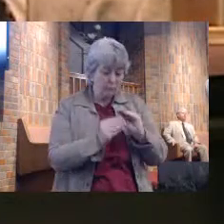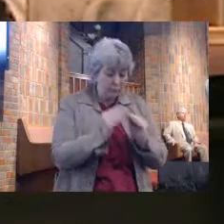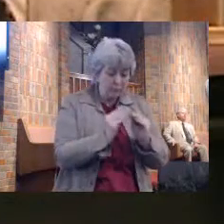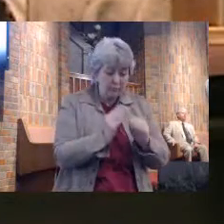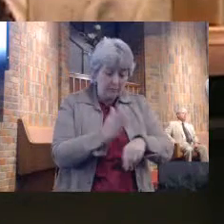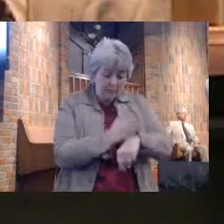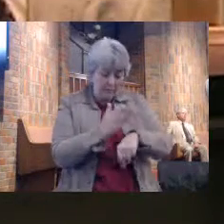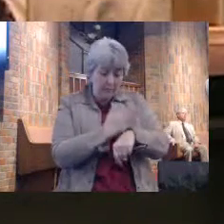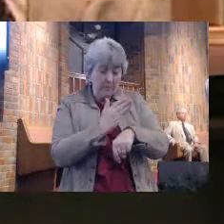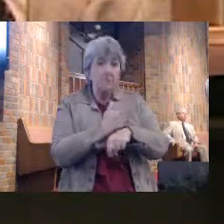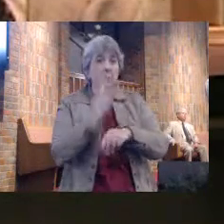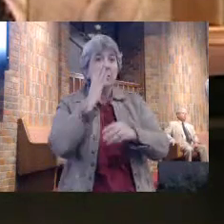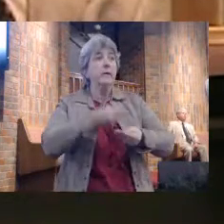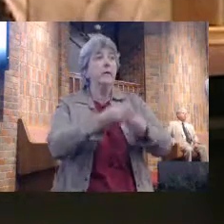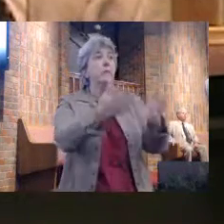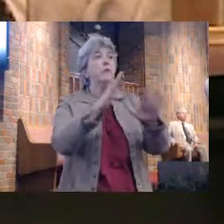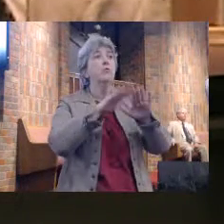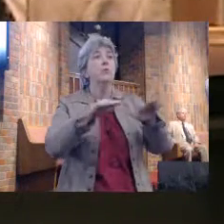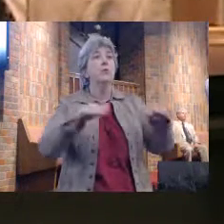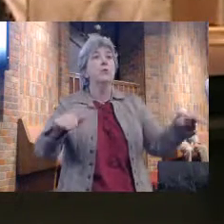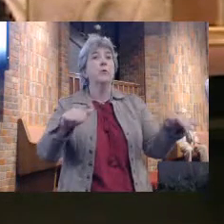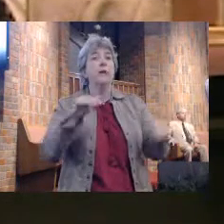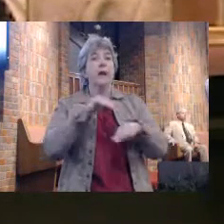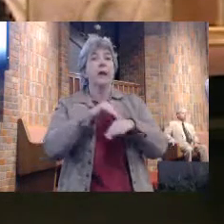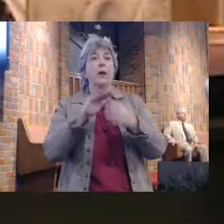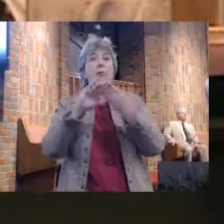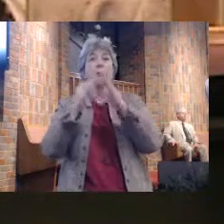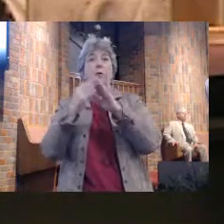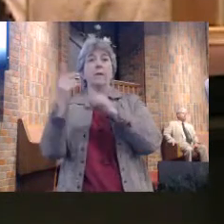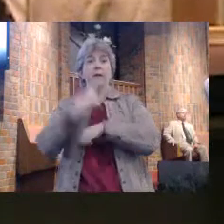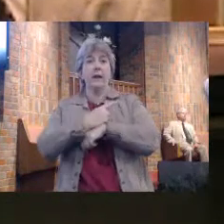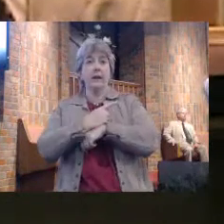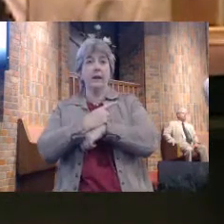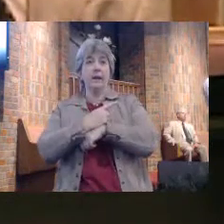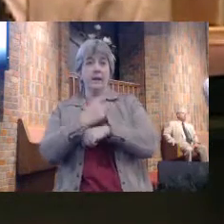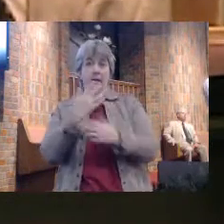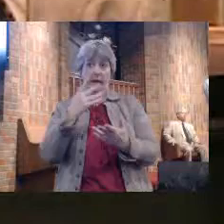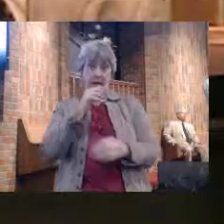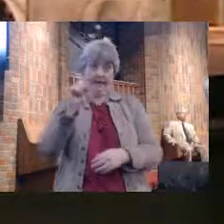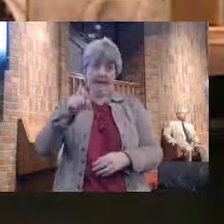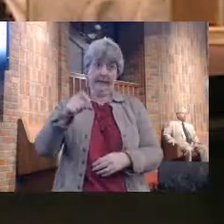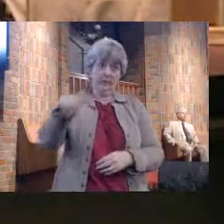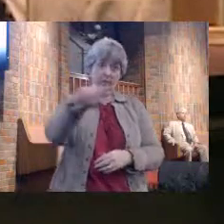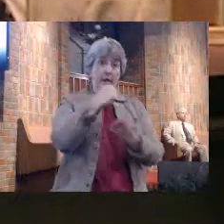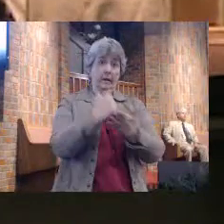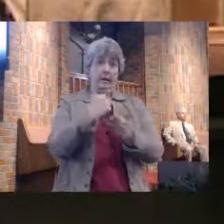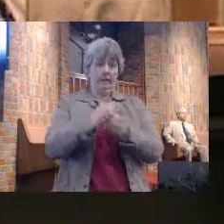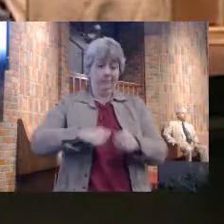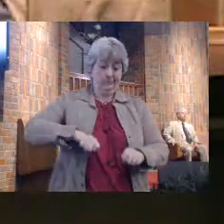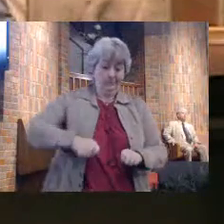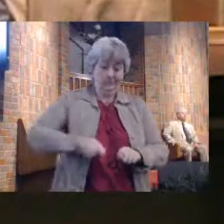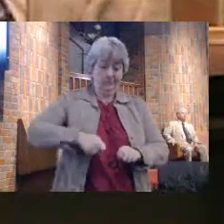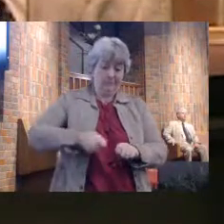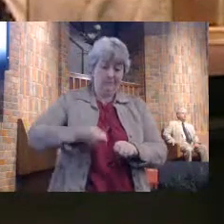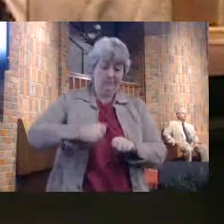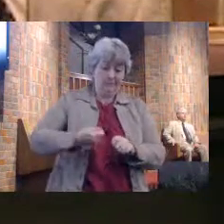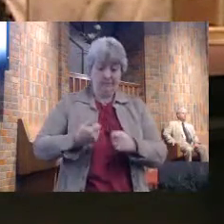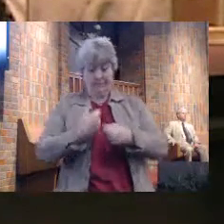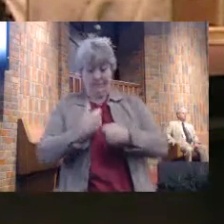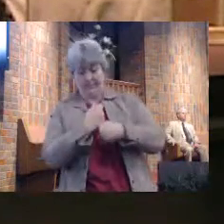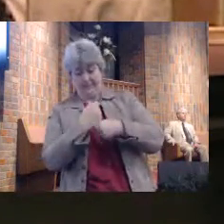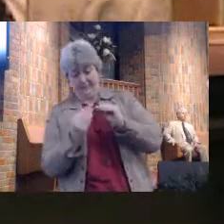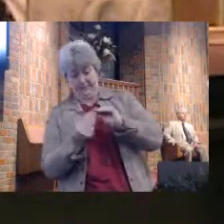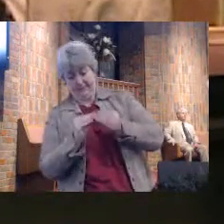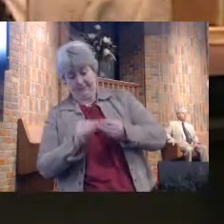out to some children. And you may be called upon as well to help repair if we have any bikes that need a repair.